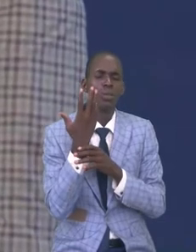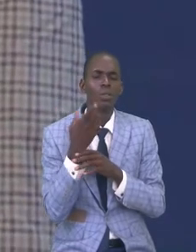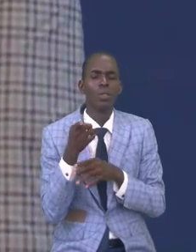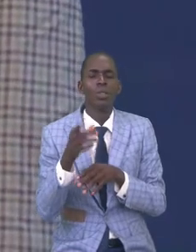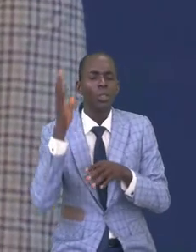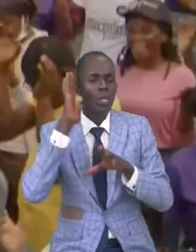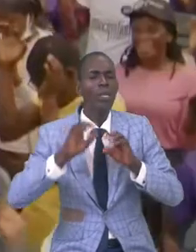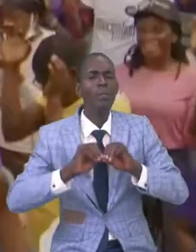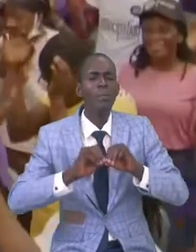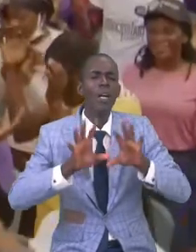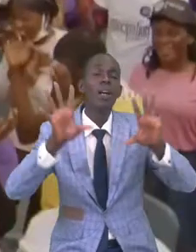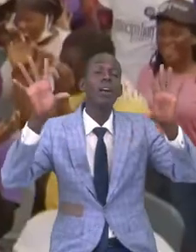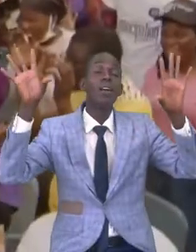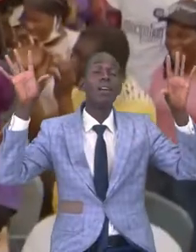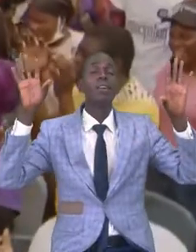will glow.